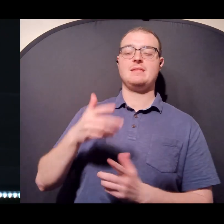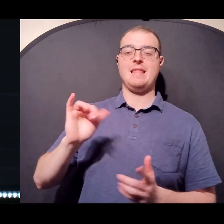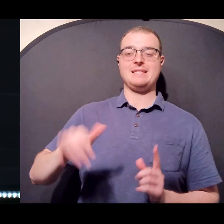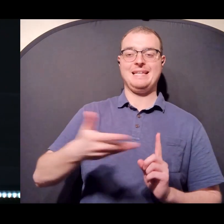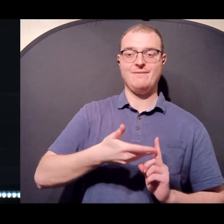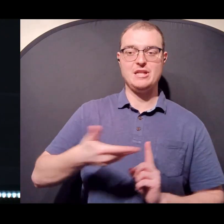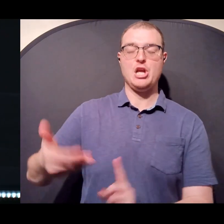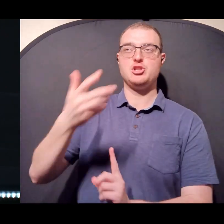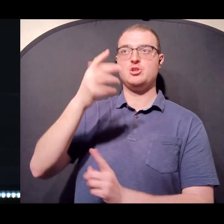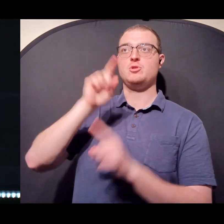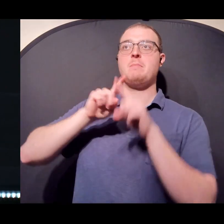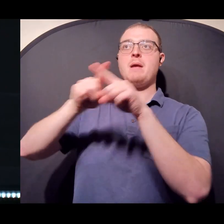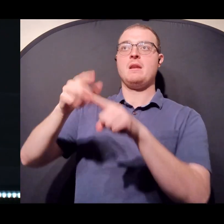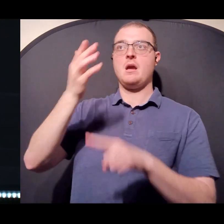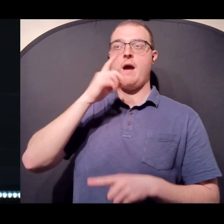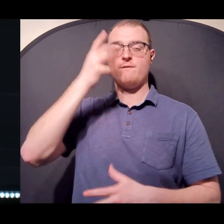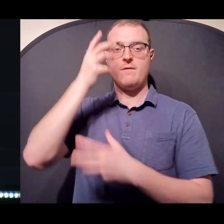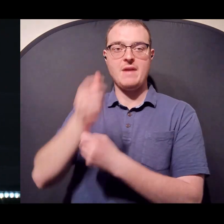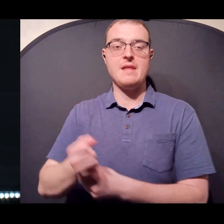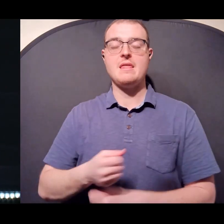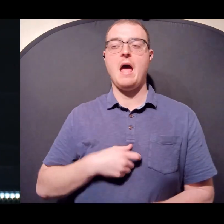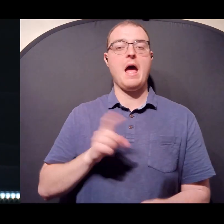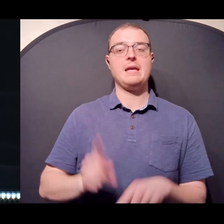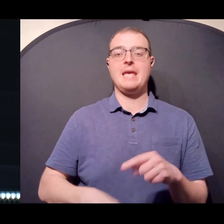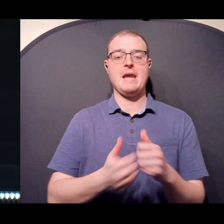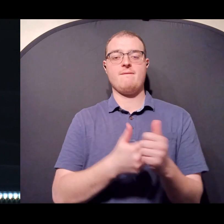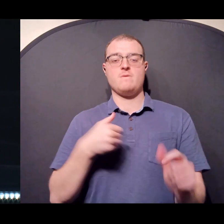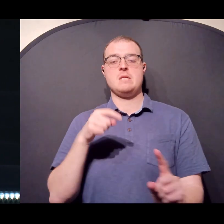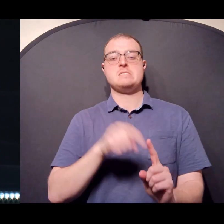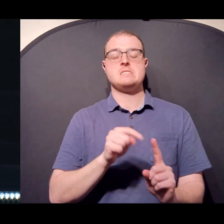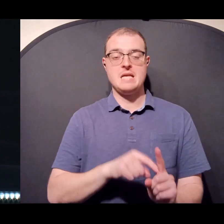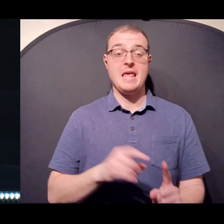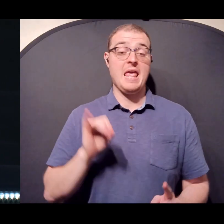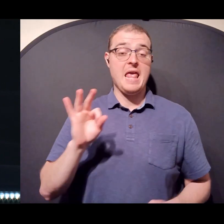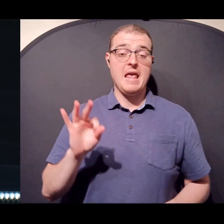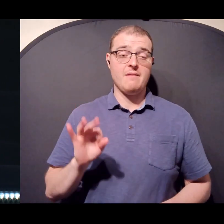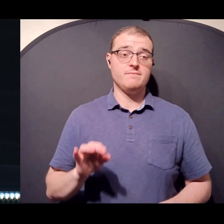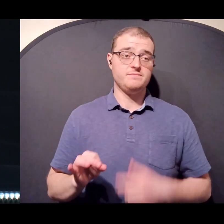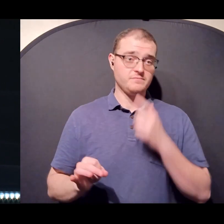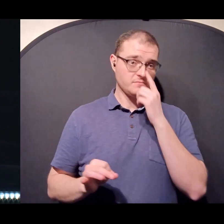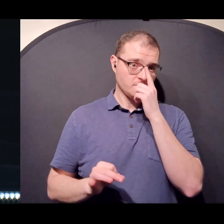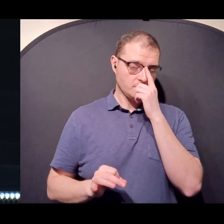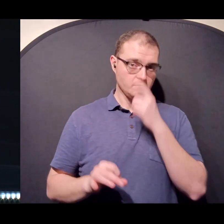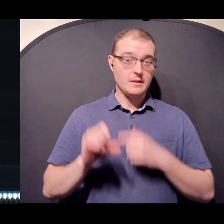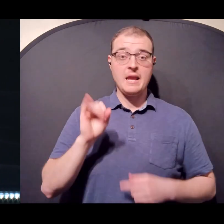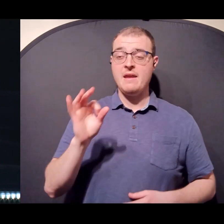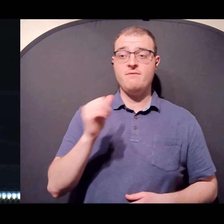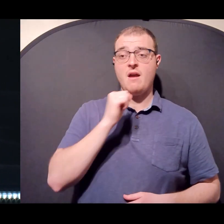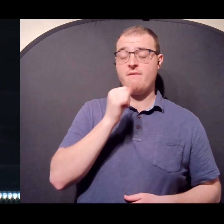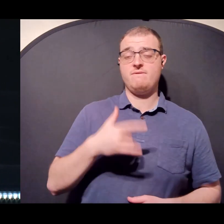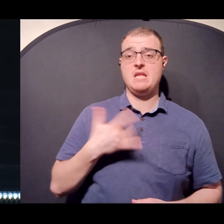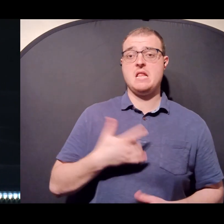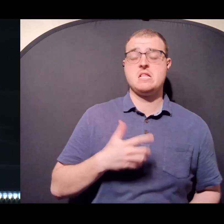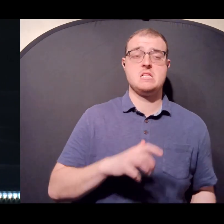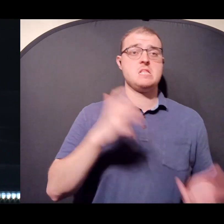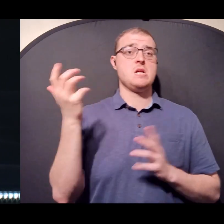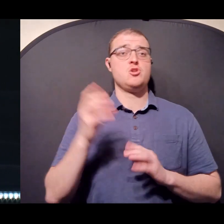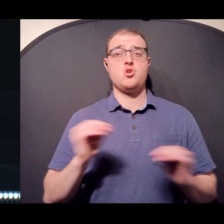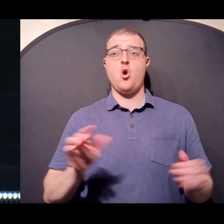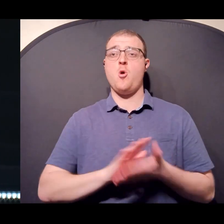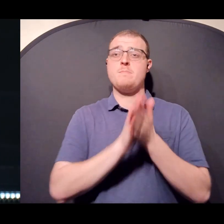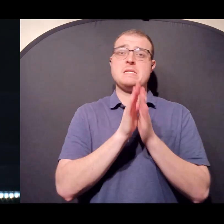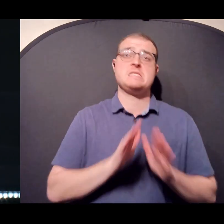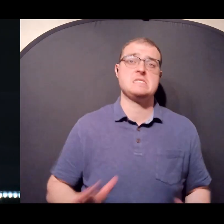faith. I'm not running away. I can't mistake the lack of peace as permission to not move forward. Look